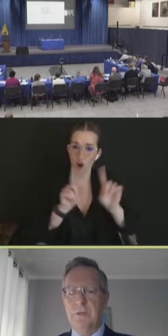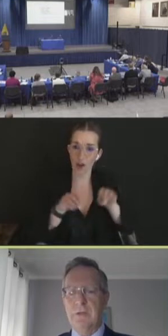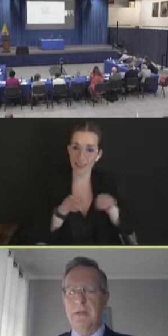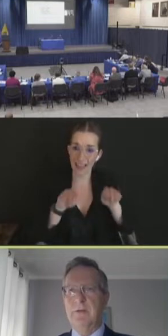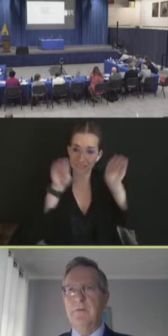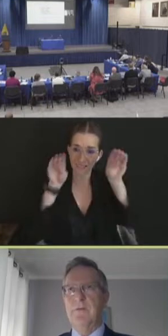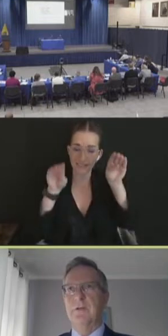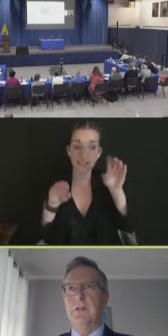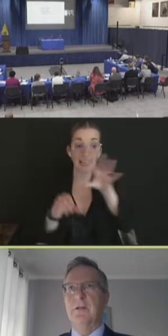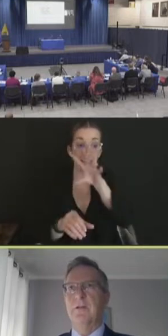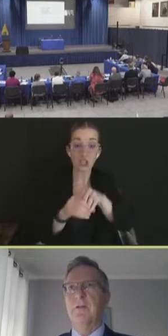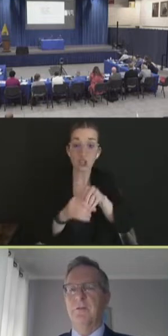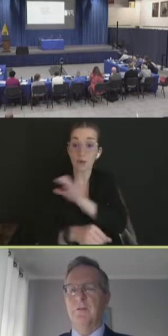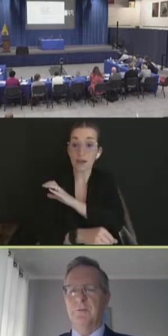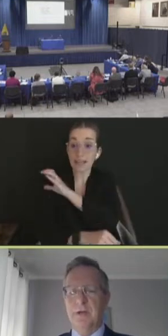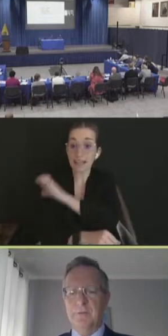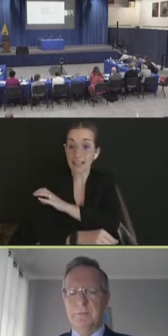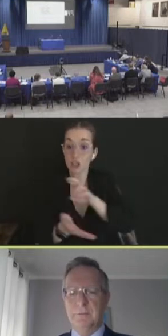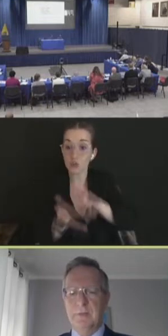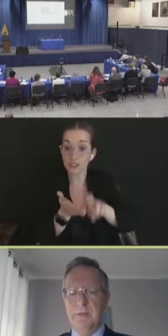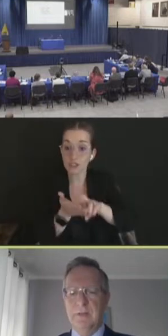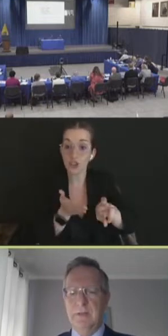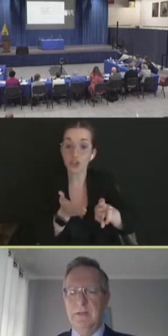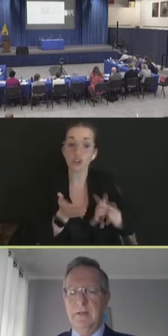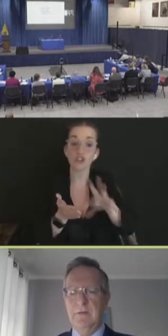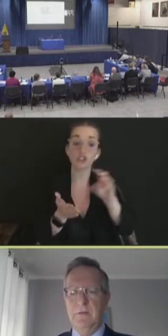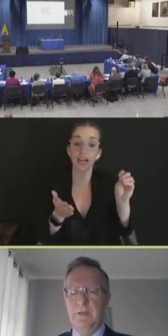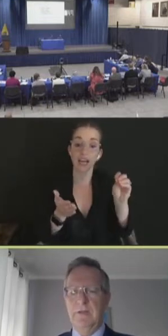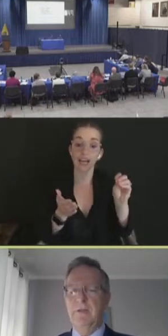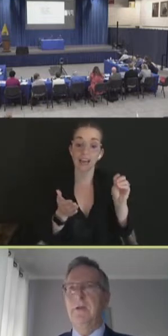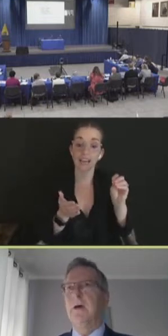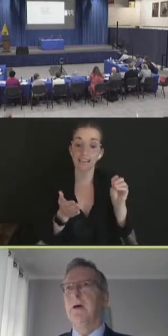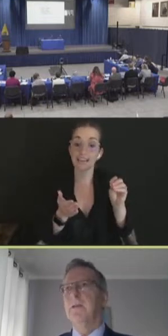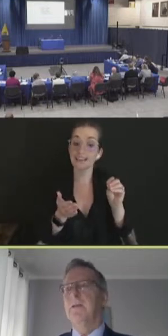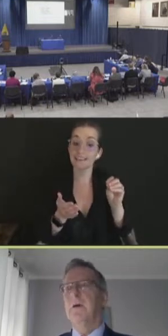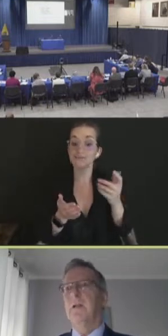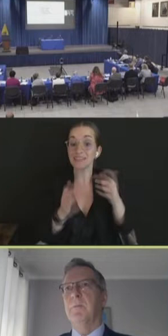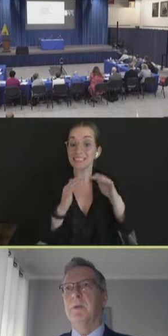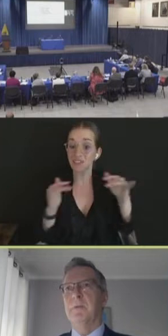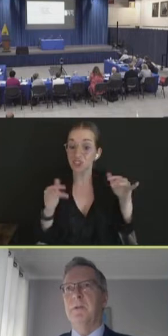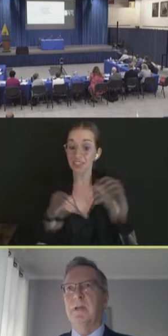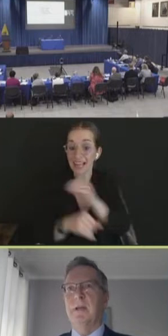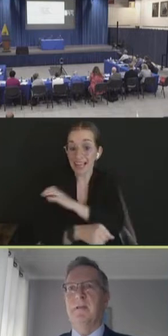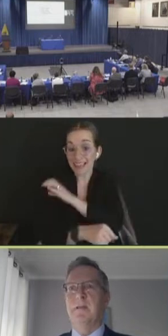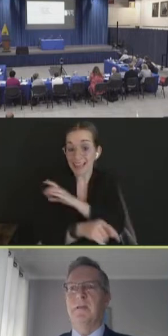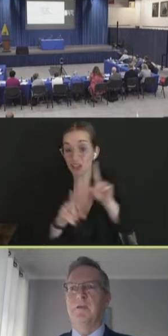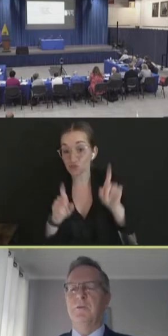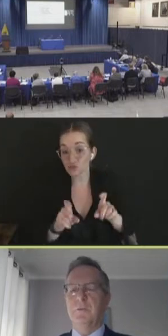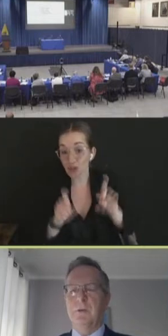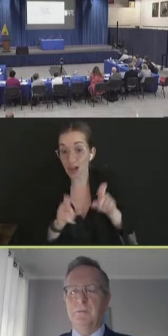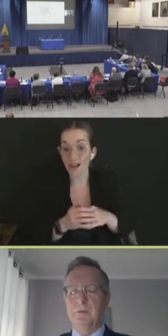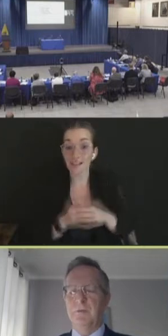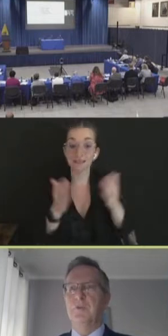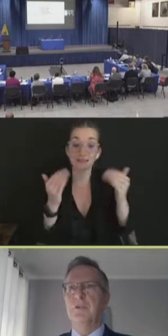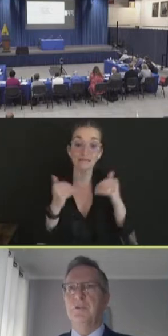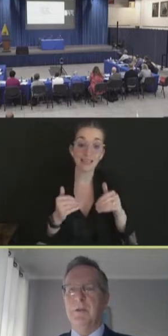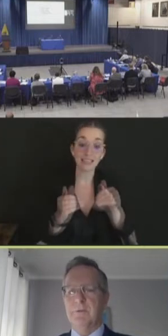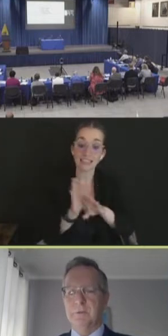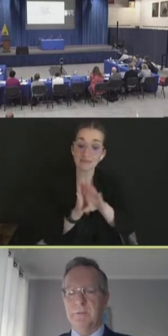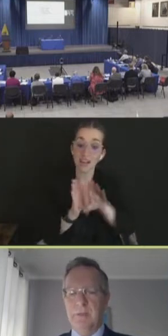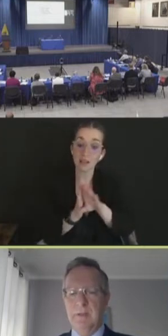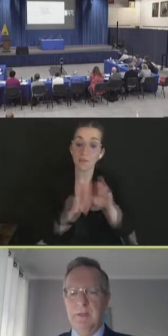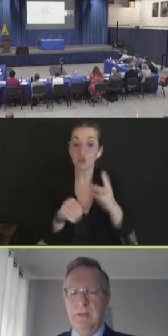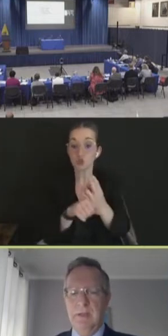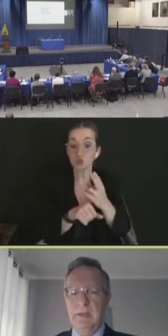research and diversity in clinical trials, including the development and the use of distribution